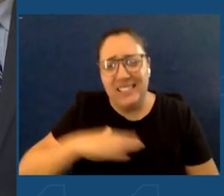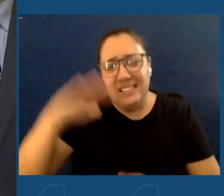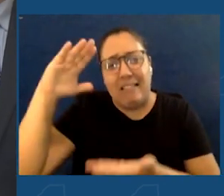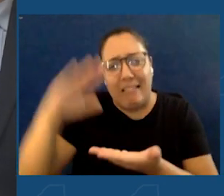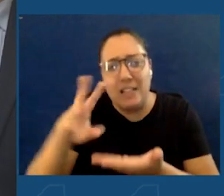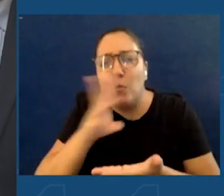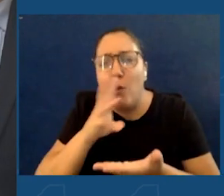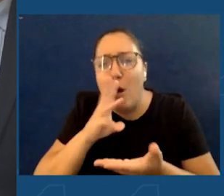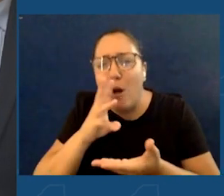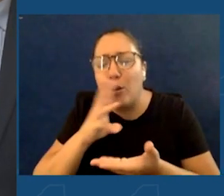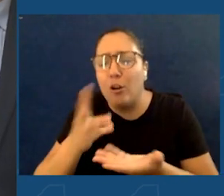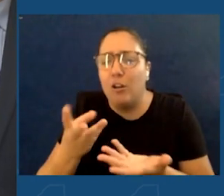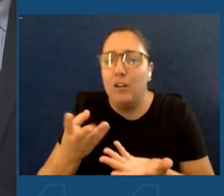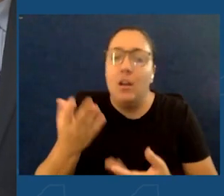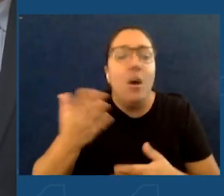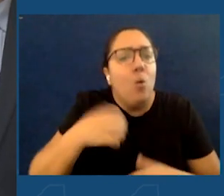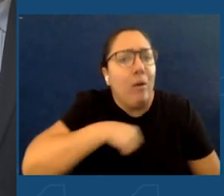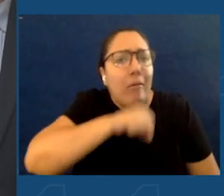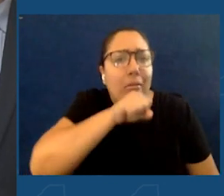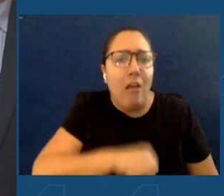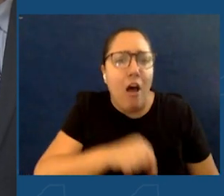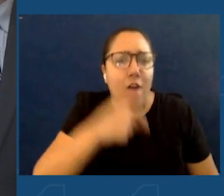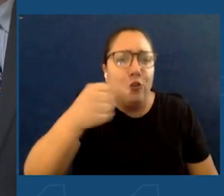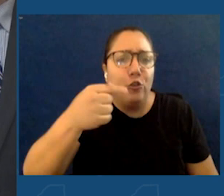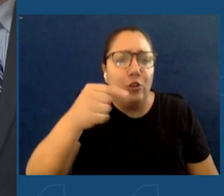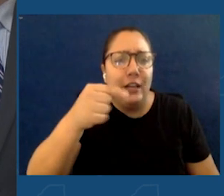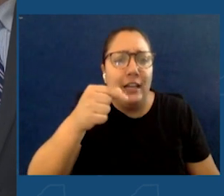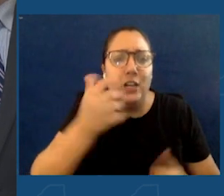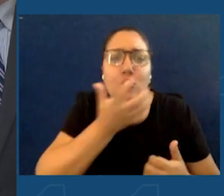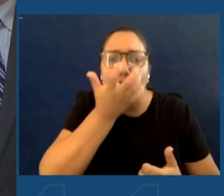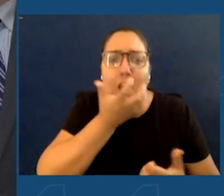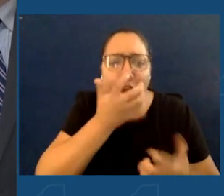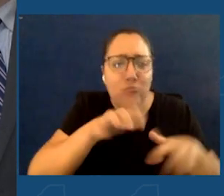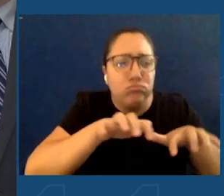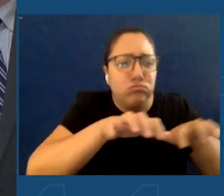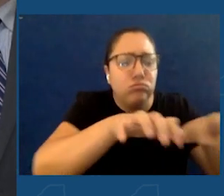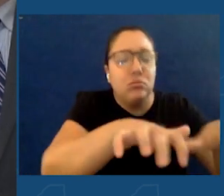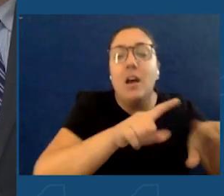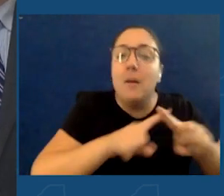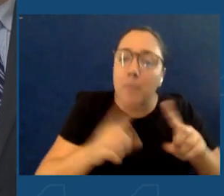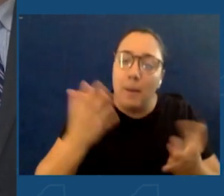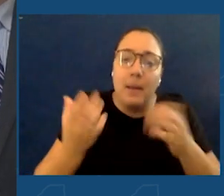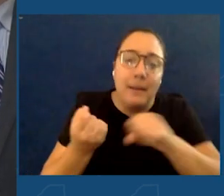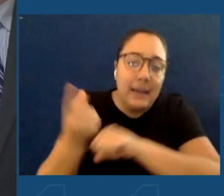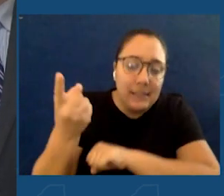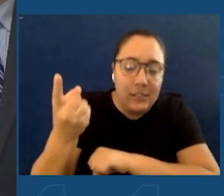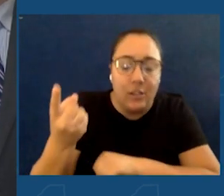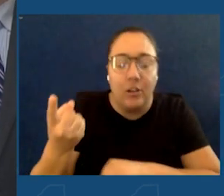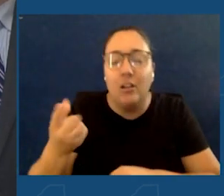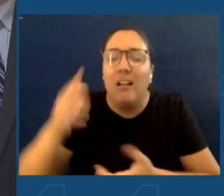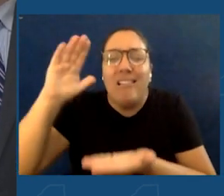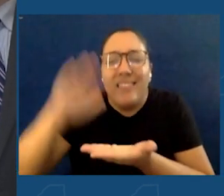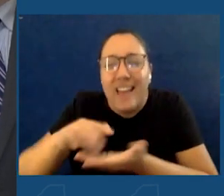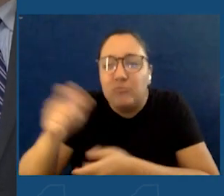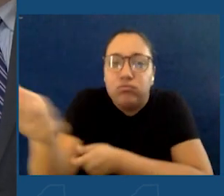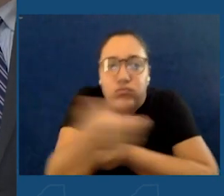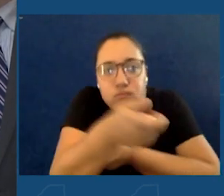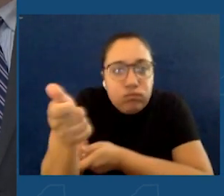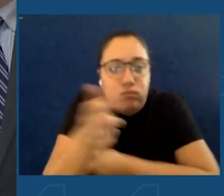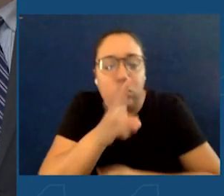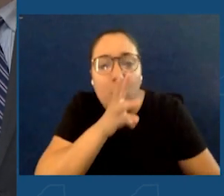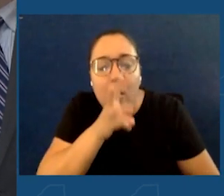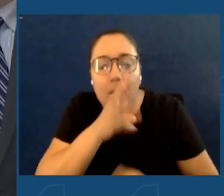there's always next year. Only water your lawns when really necessary. Reuse water that you can collect in barrels.